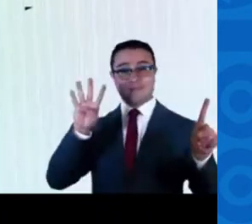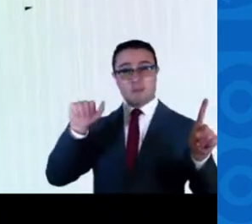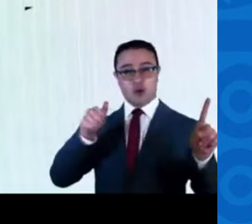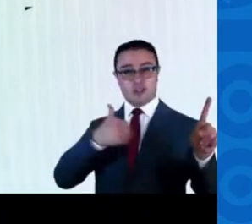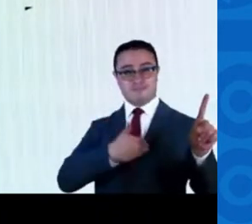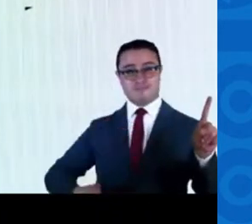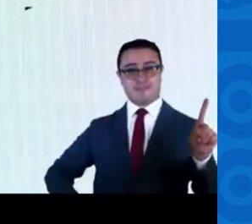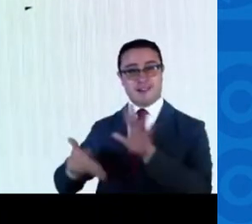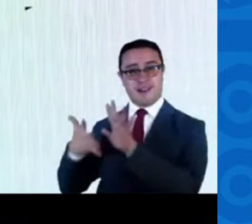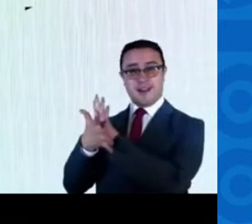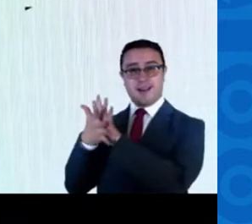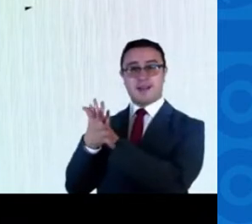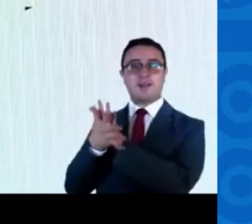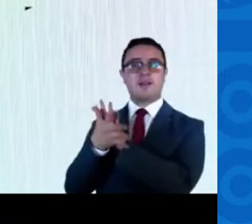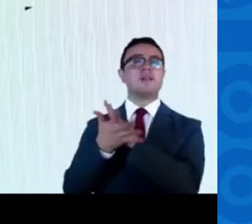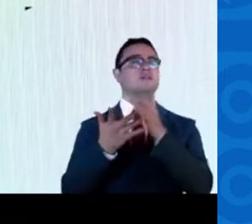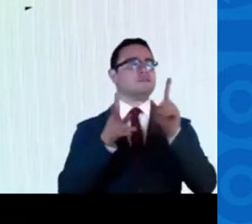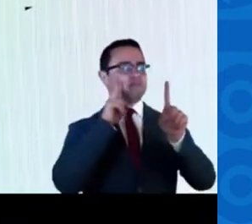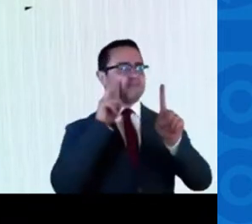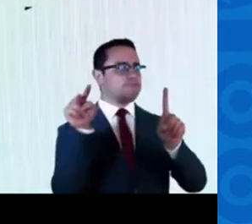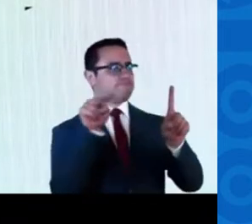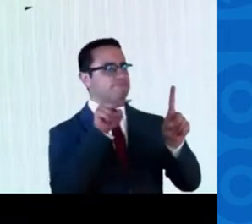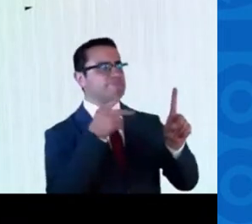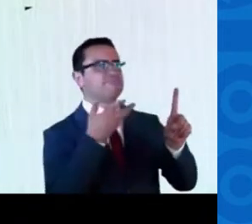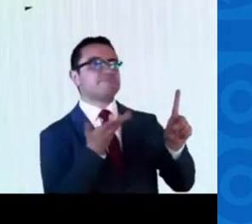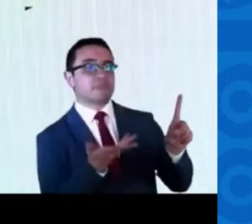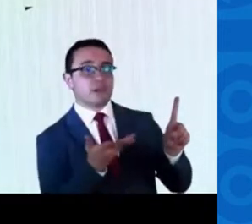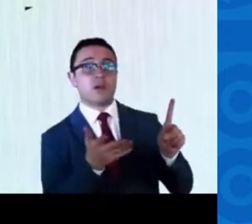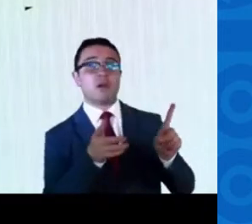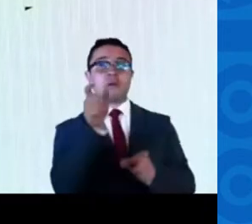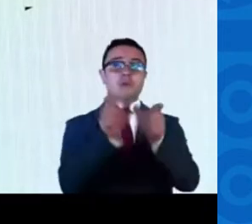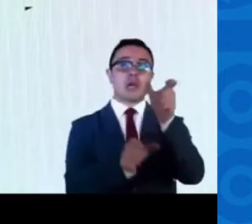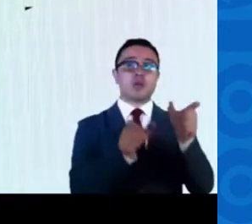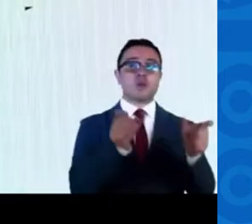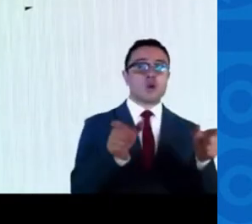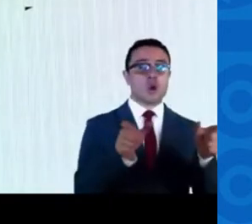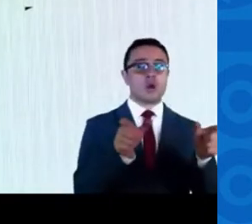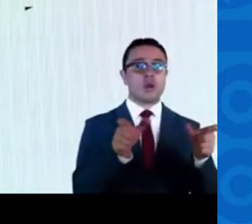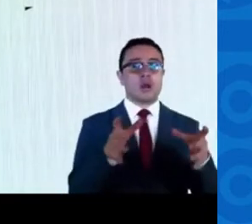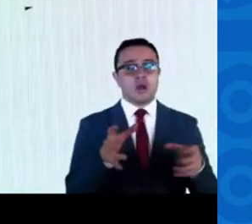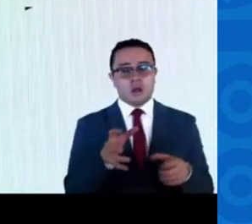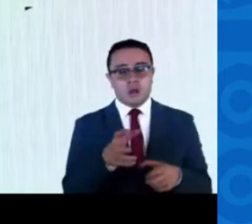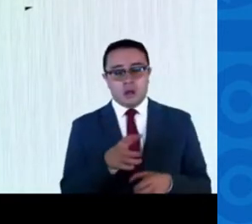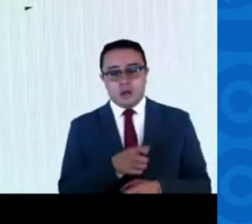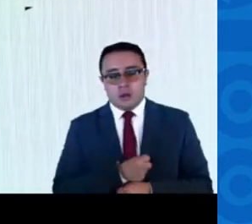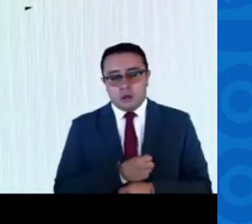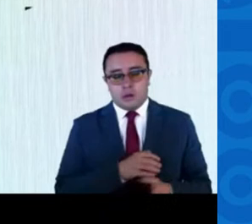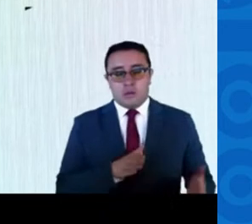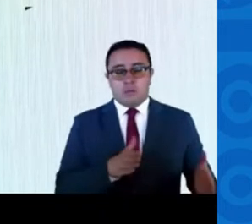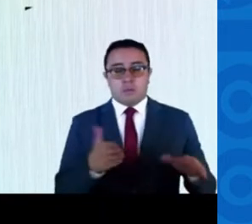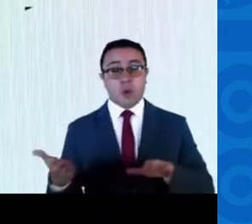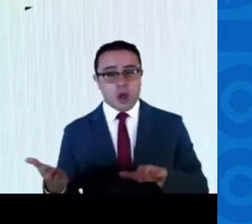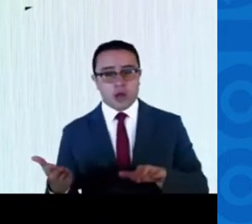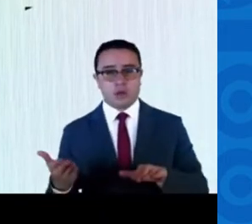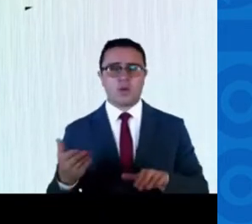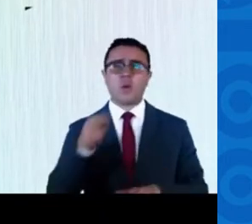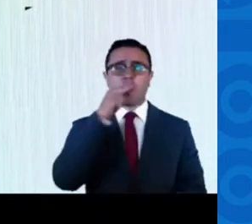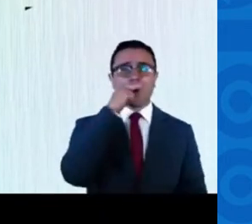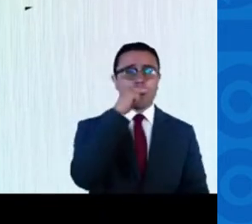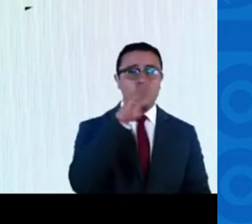became a true, so that, as the First Lady said, we could eliminate the deaths